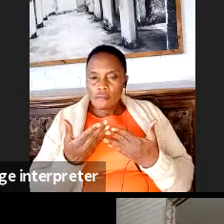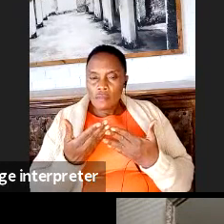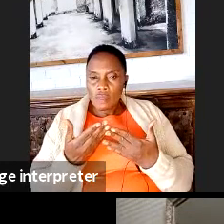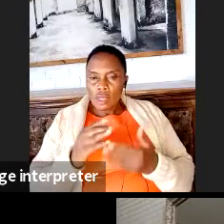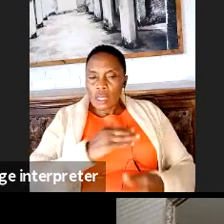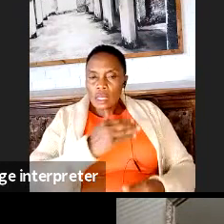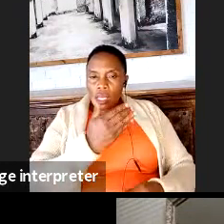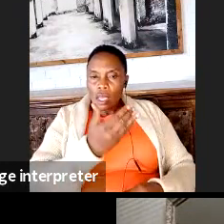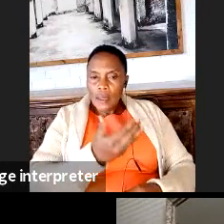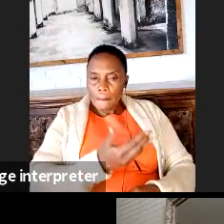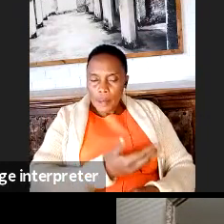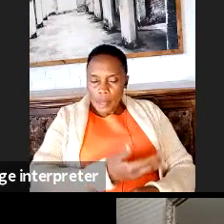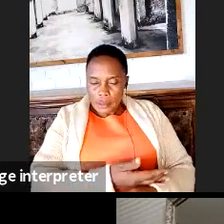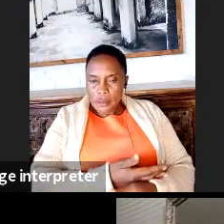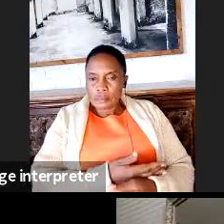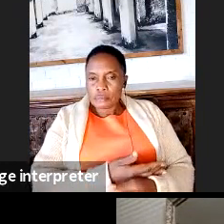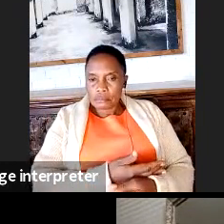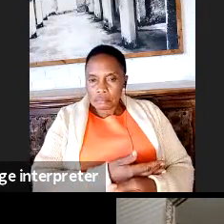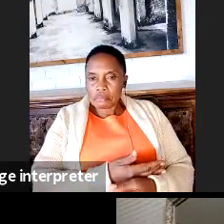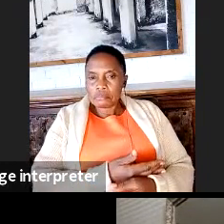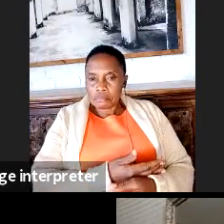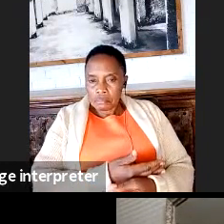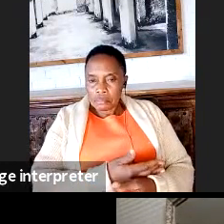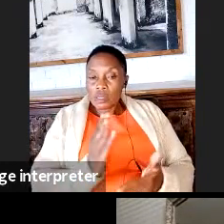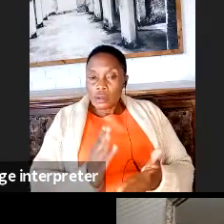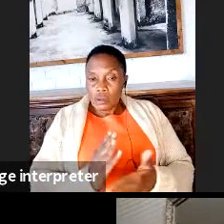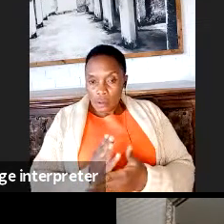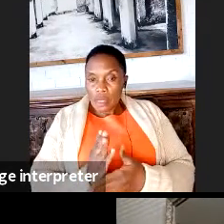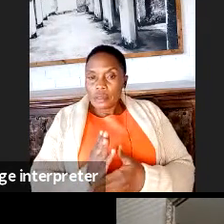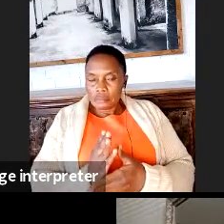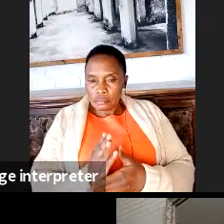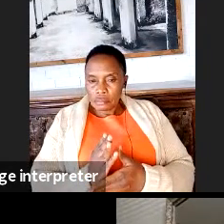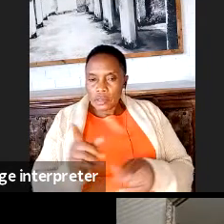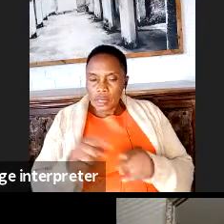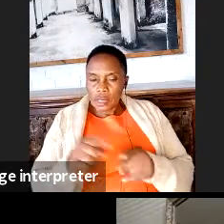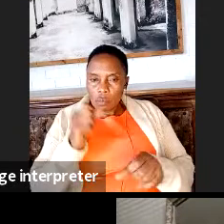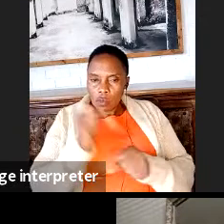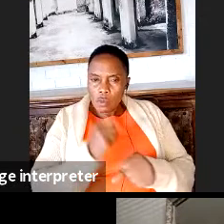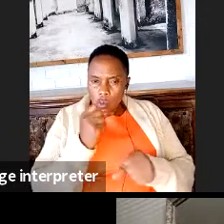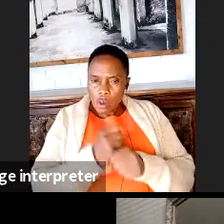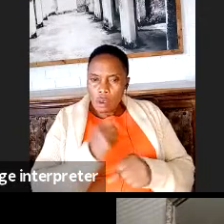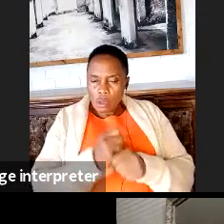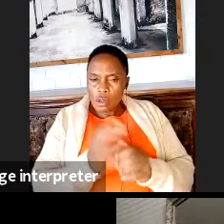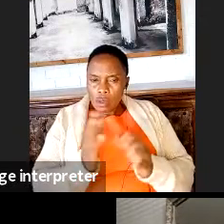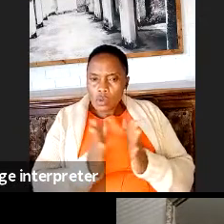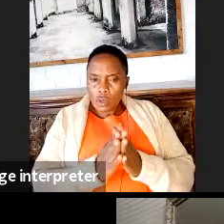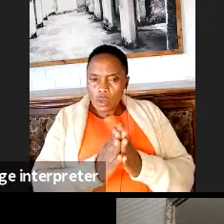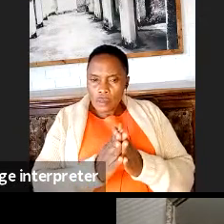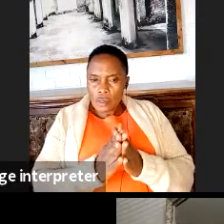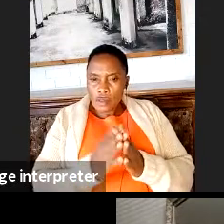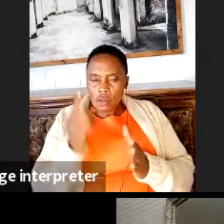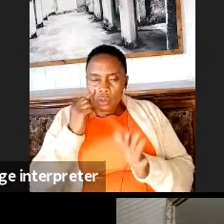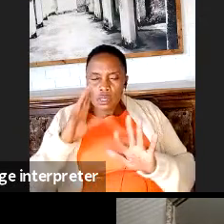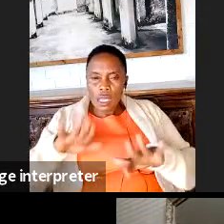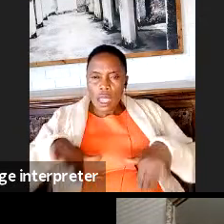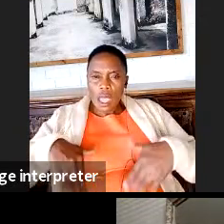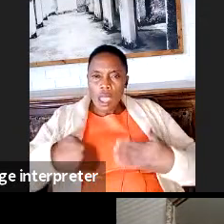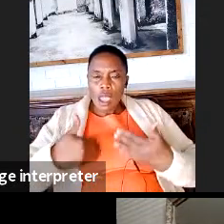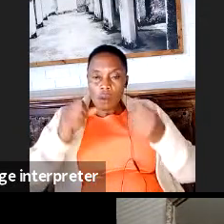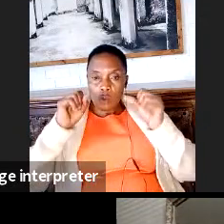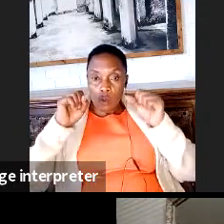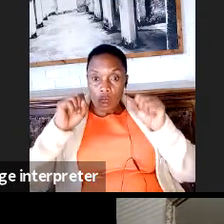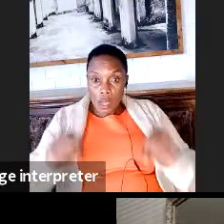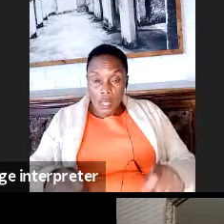But you have to figure out how to kind of work with it and work around it, and also at the same time